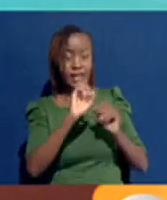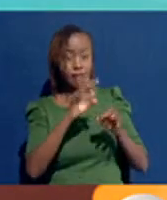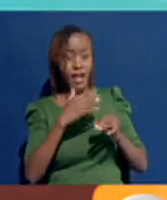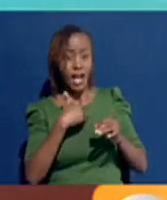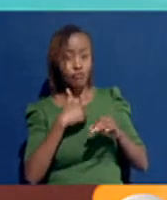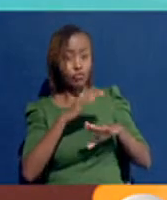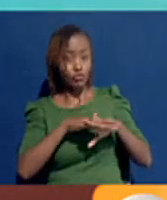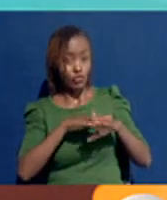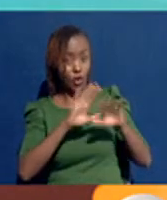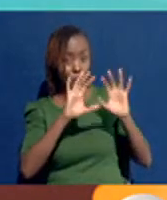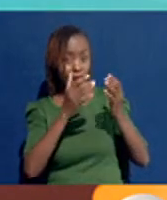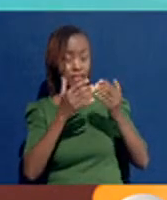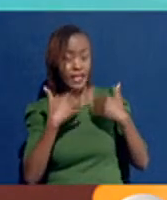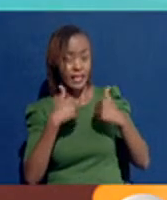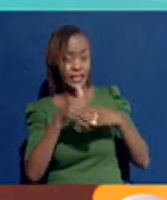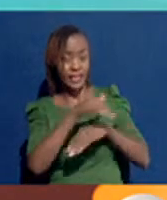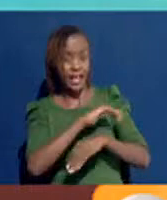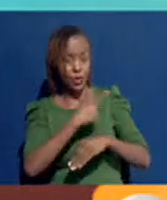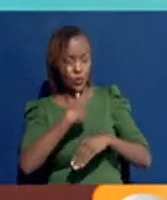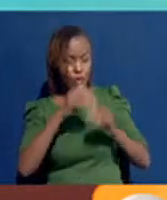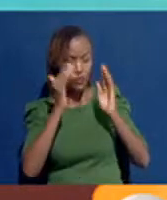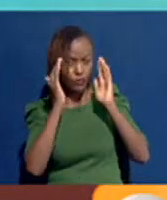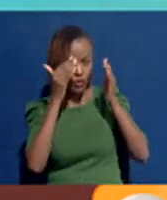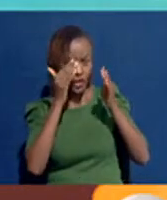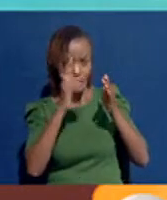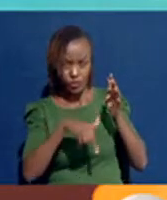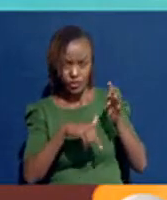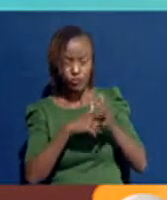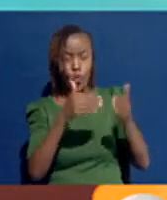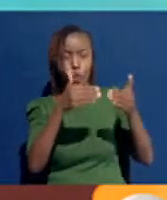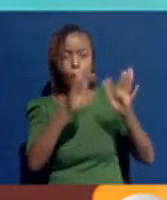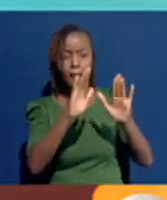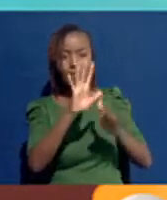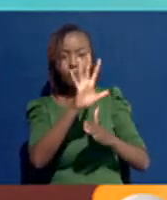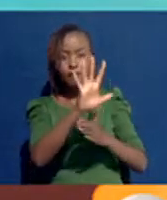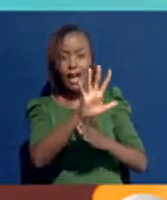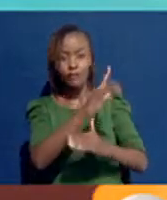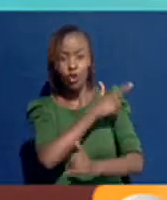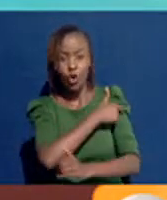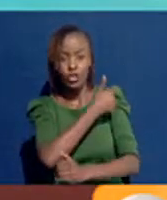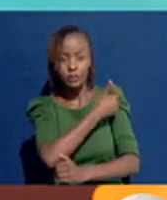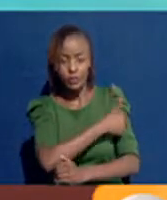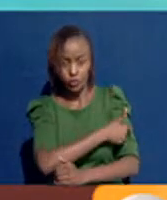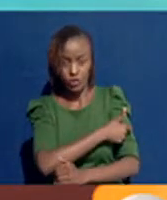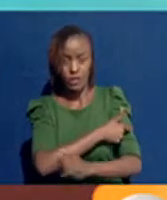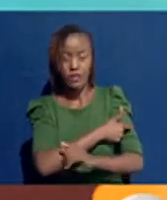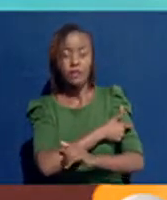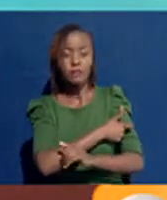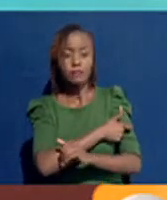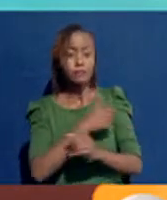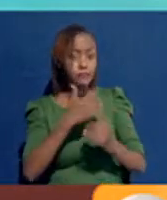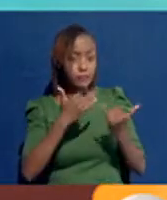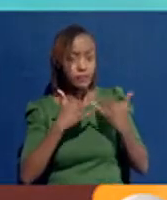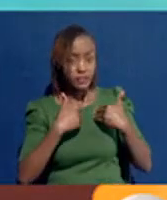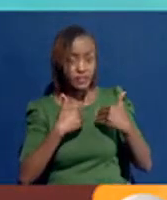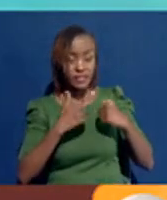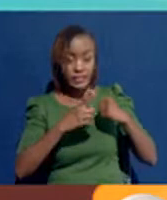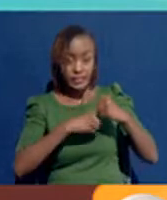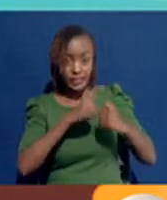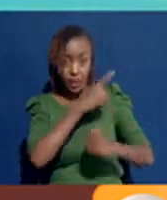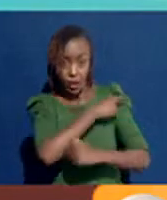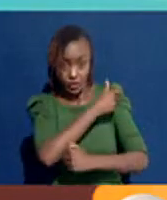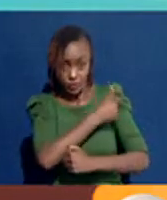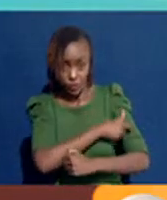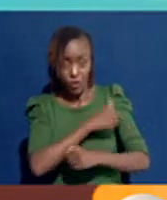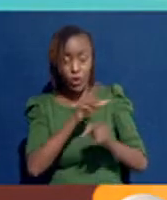are focusing in opening 5 outpatient clinics, including the current 6 we are having in Nairobi. Mm-hmm. So we want to go to the counties.